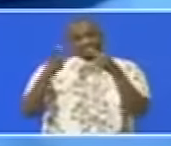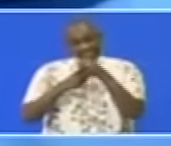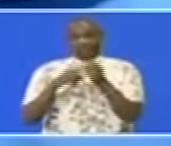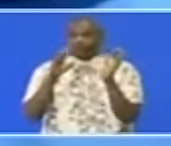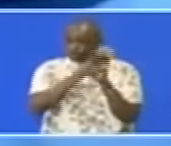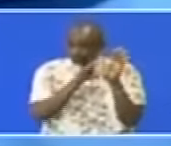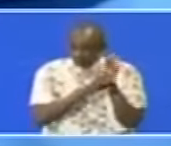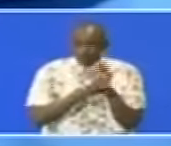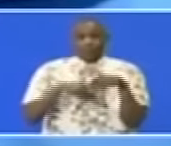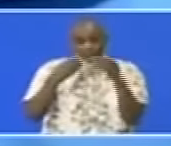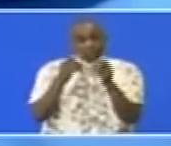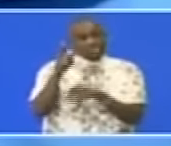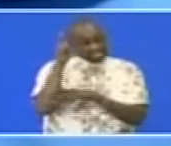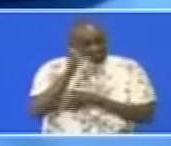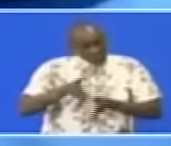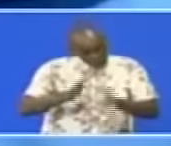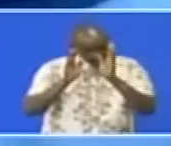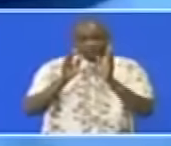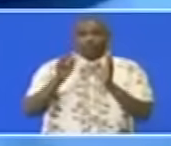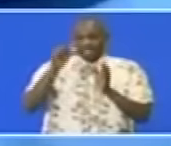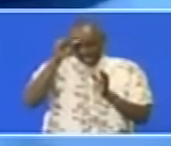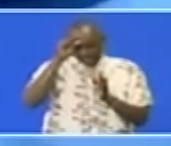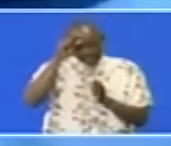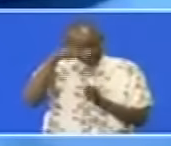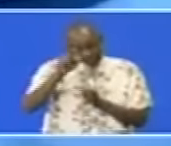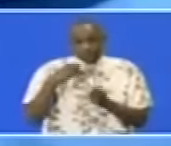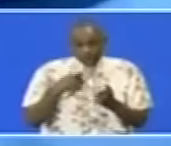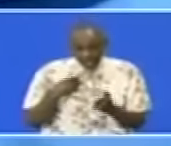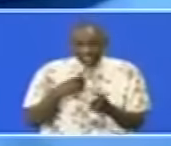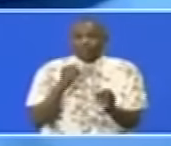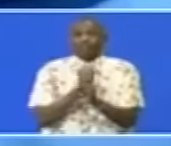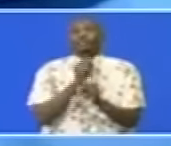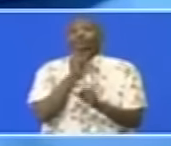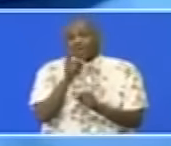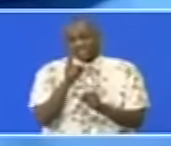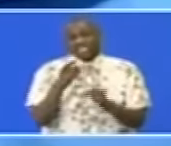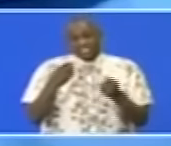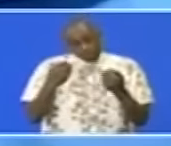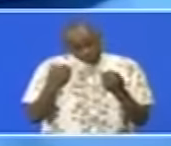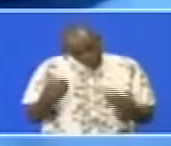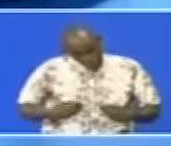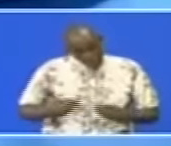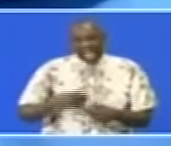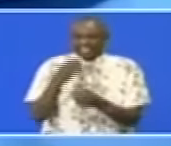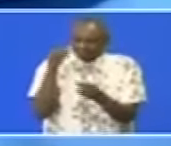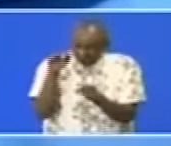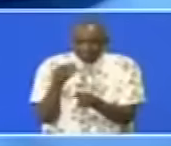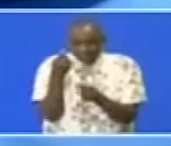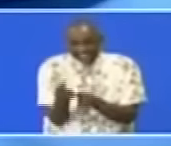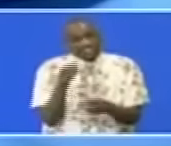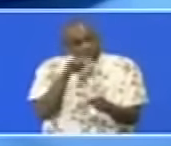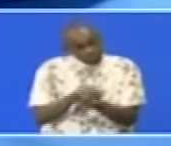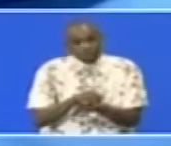by providing a legal framework for the state to take affirmative measures to ensure youth and marginalized groups access employment and